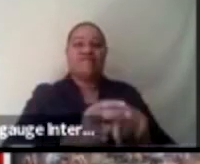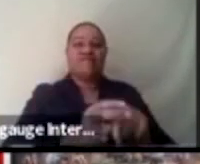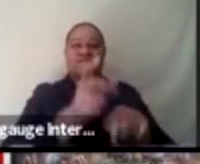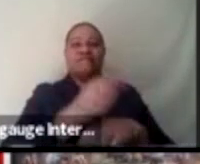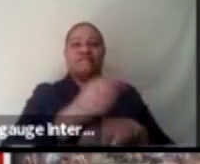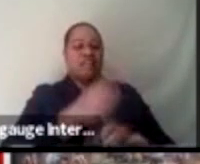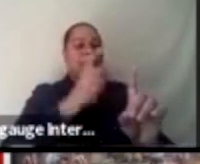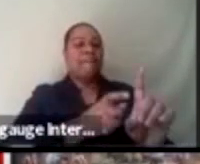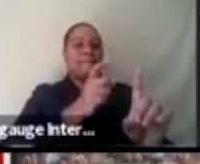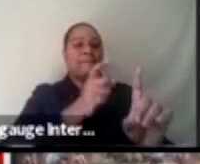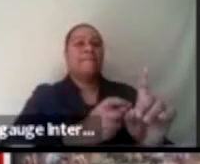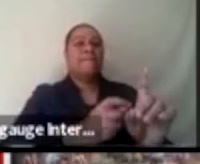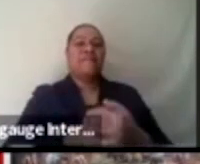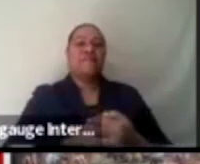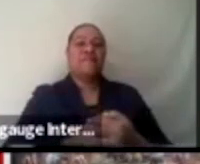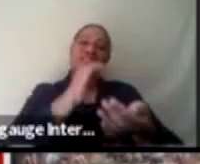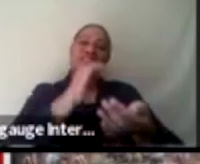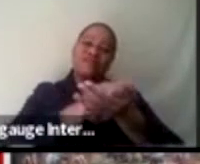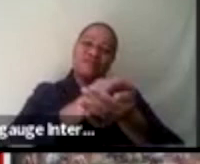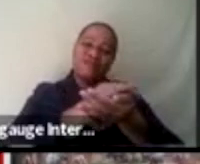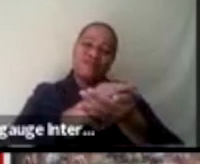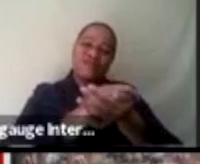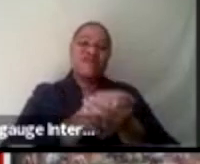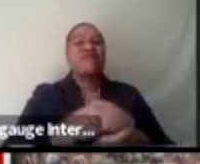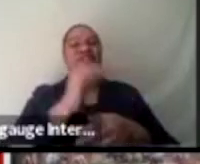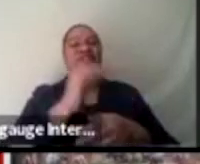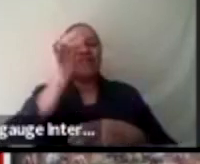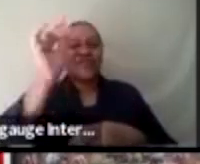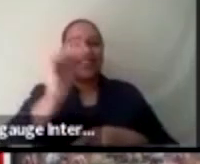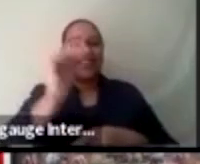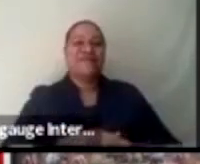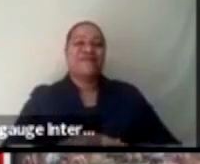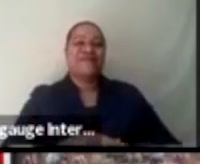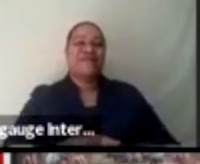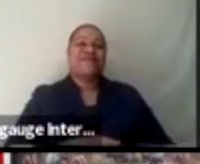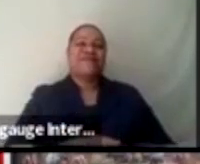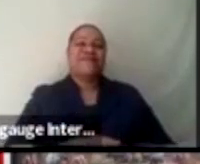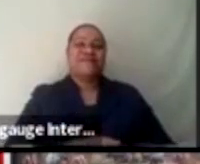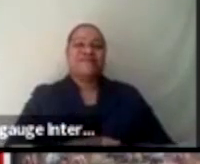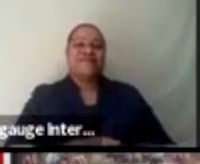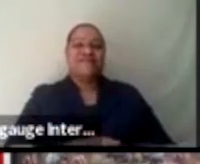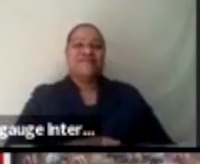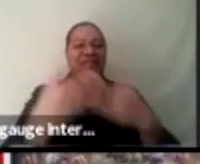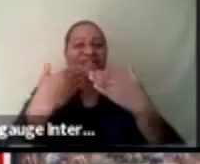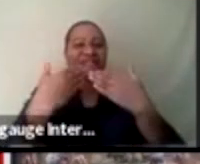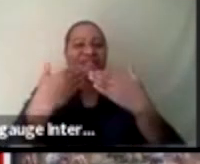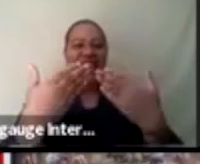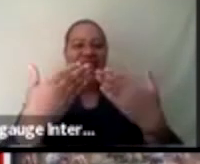over a bowl of kava in the very near future. Minakasako waleo.